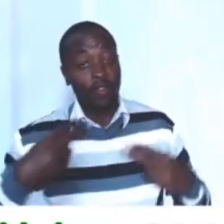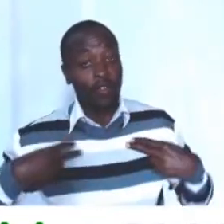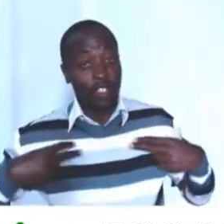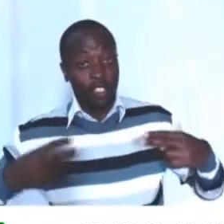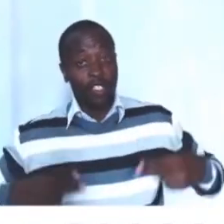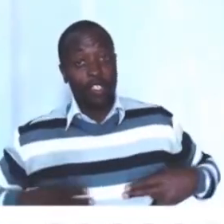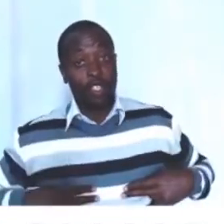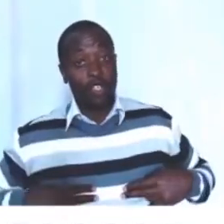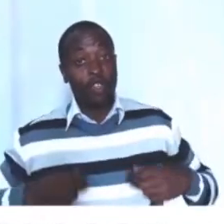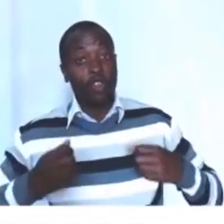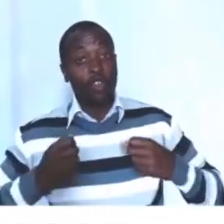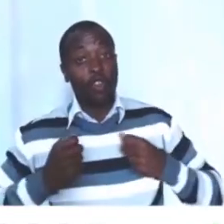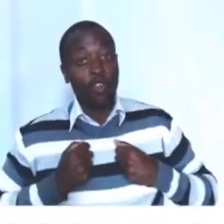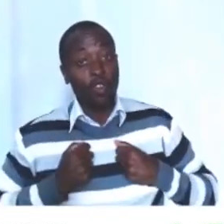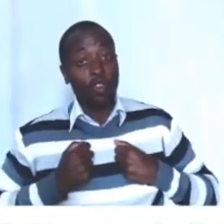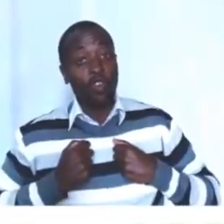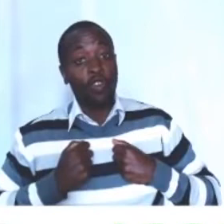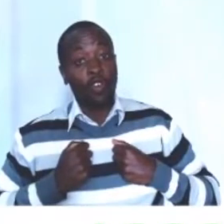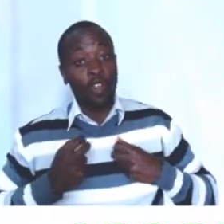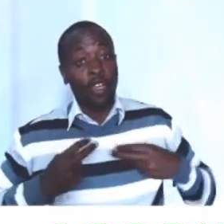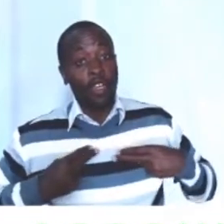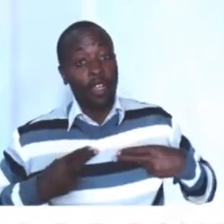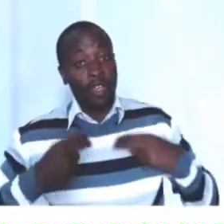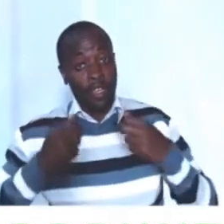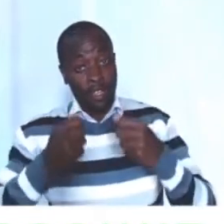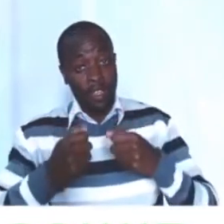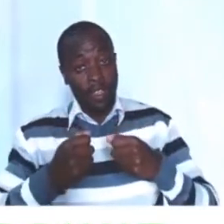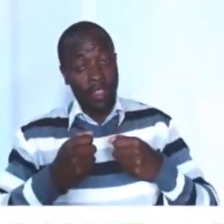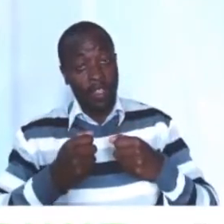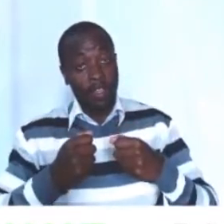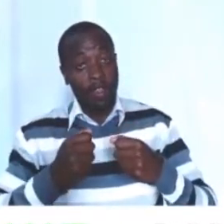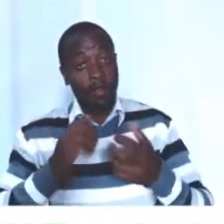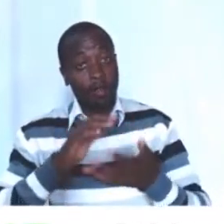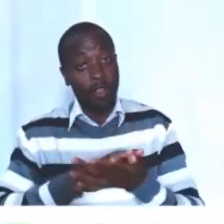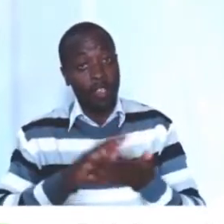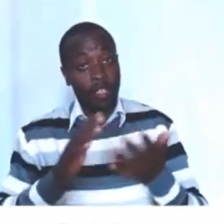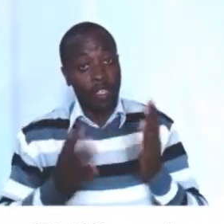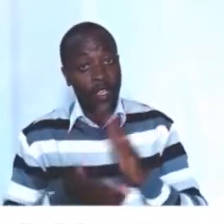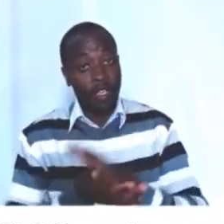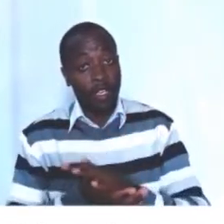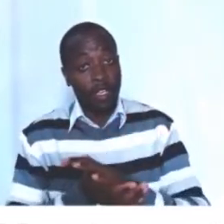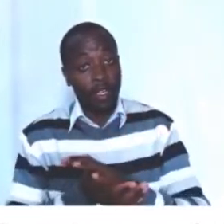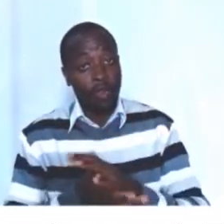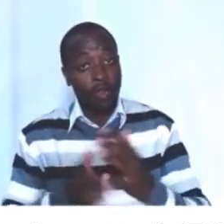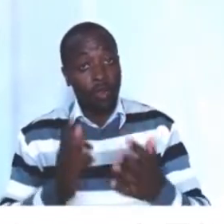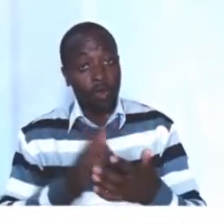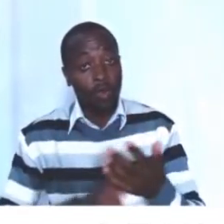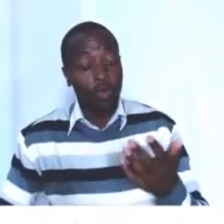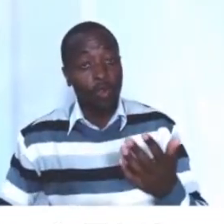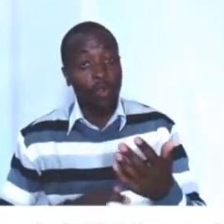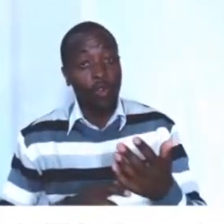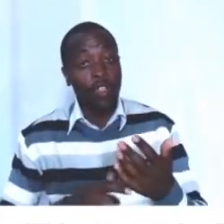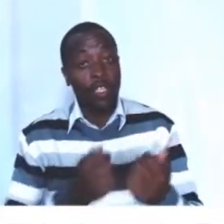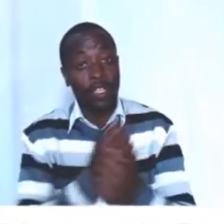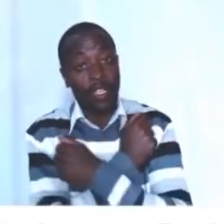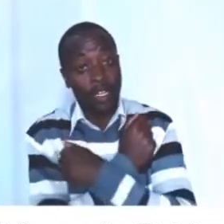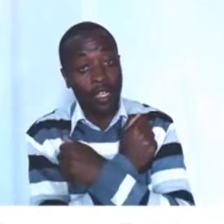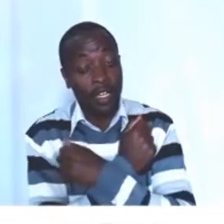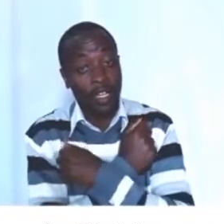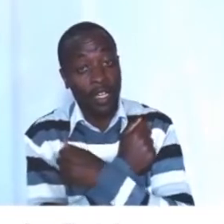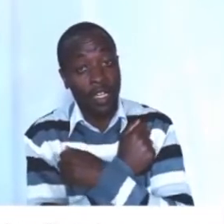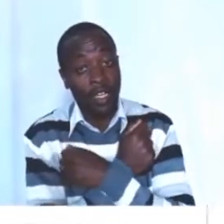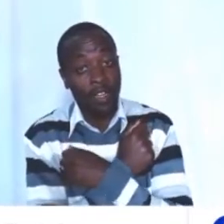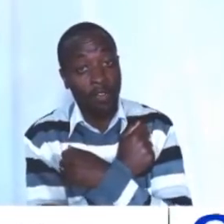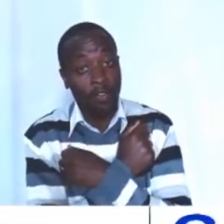health becomes their center and not Christ. They are not interested in